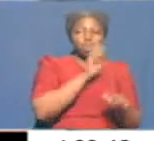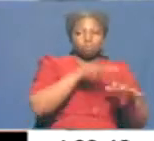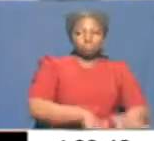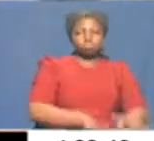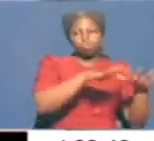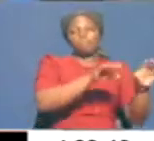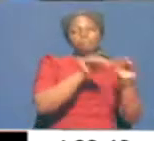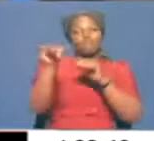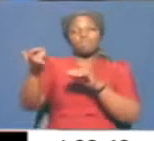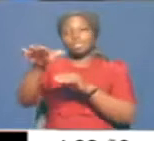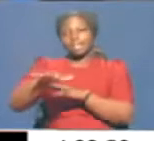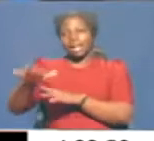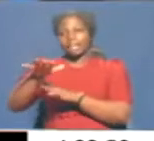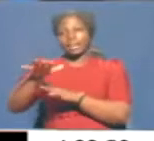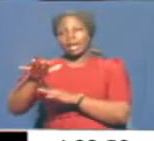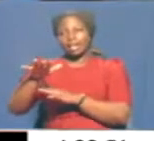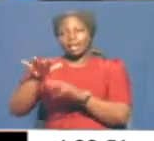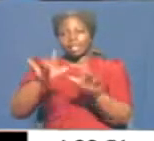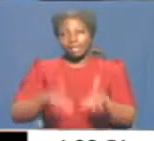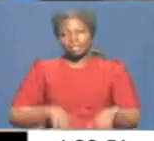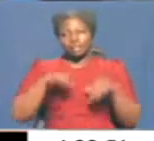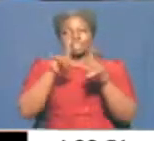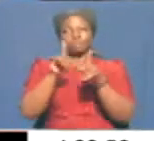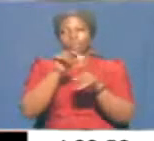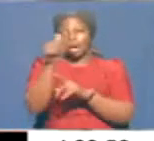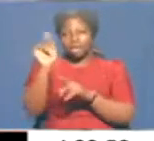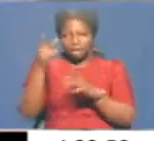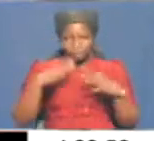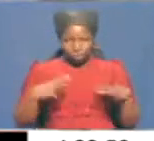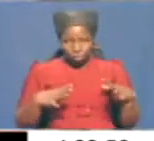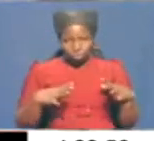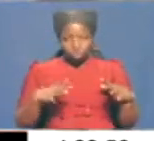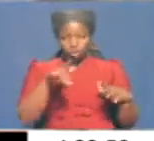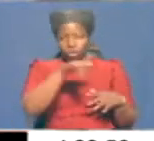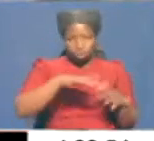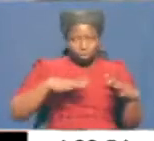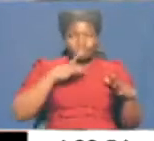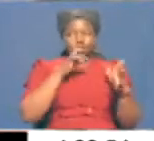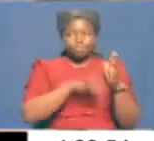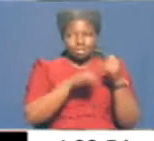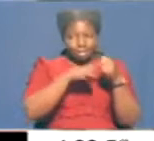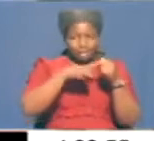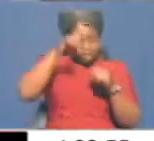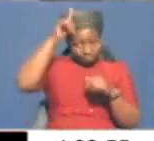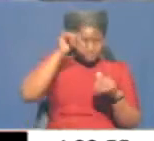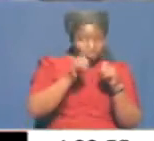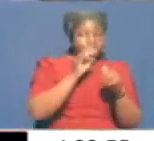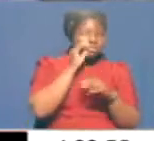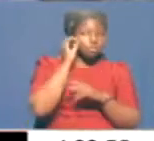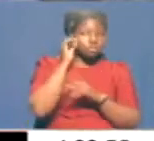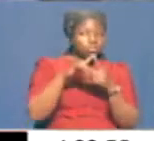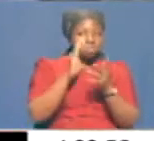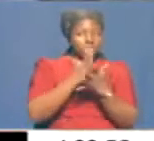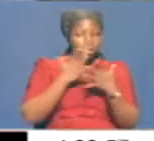kama Wakenya wengine. According to locals, six villages which are homes to some of the victims of the Mau Mau War